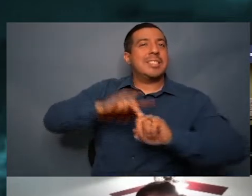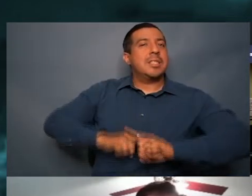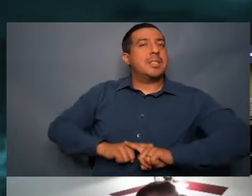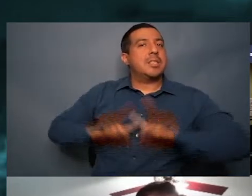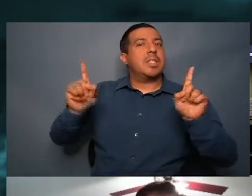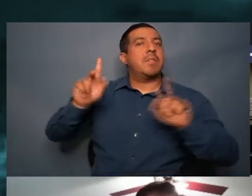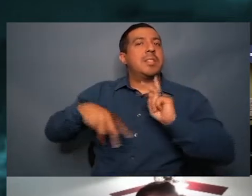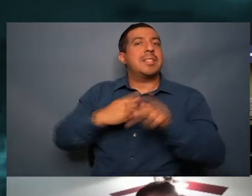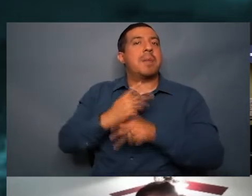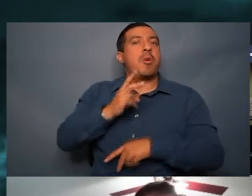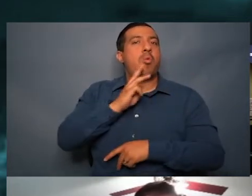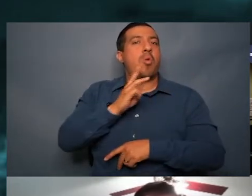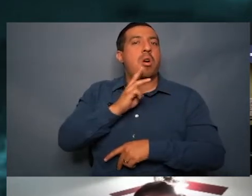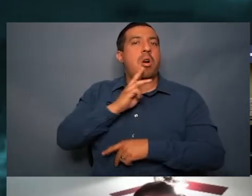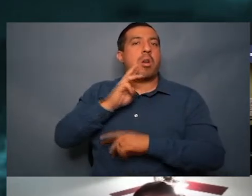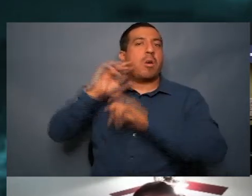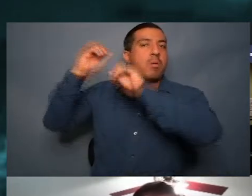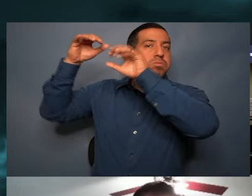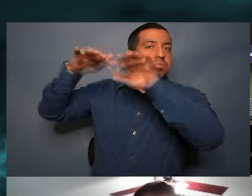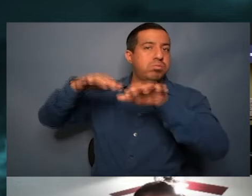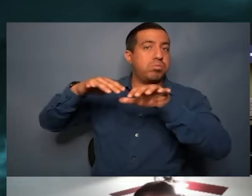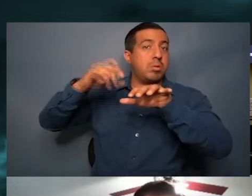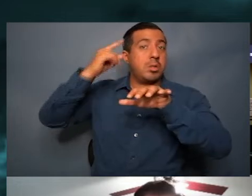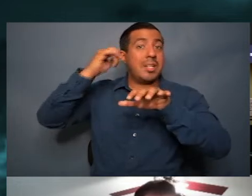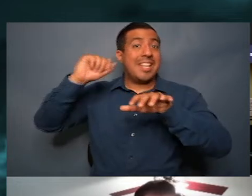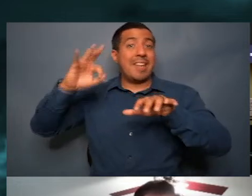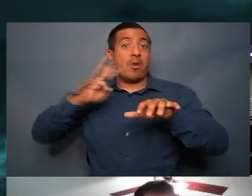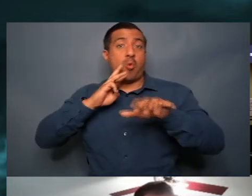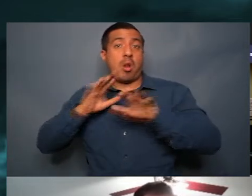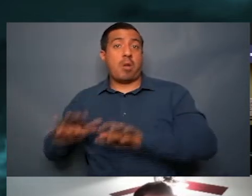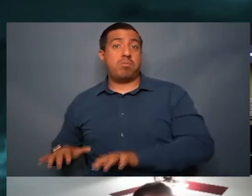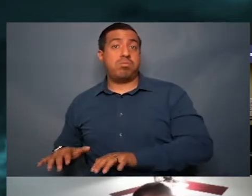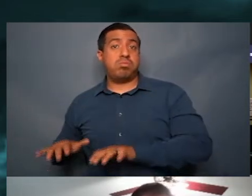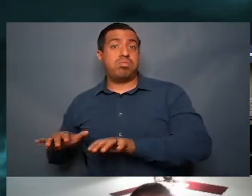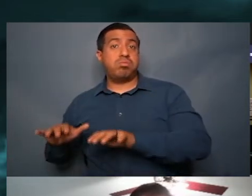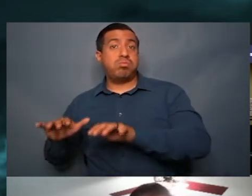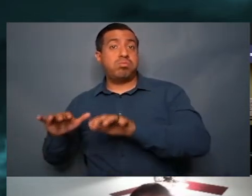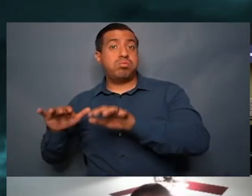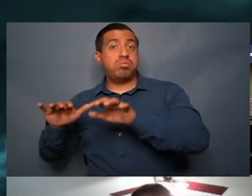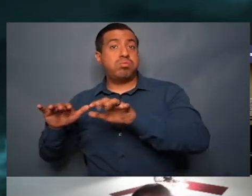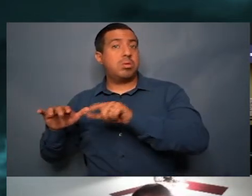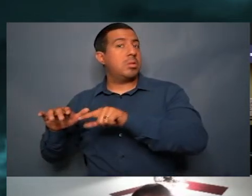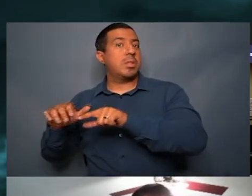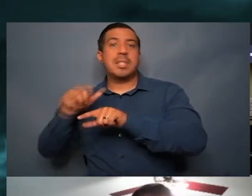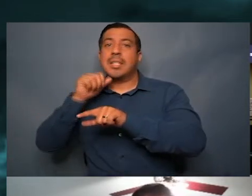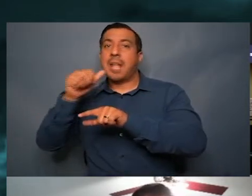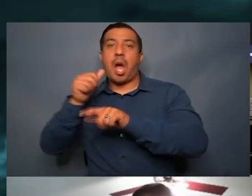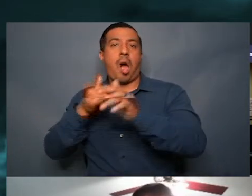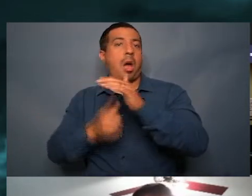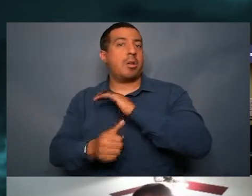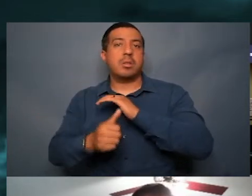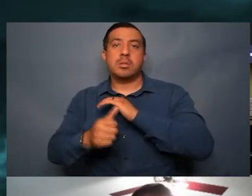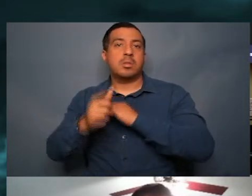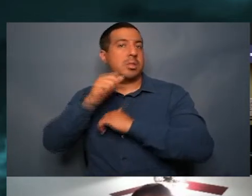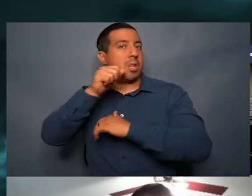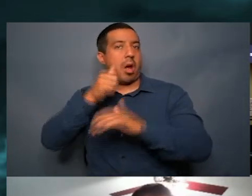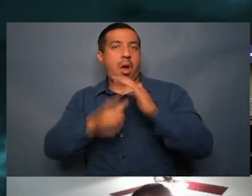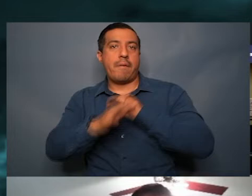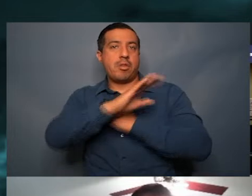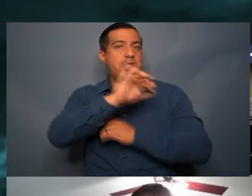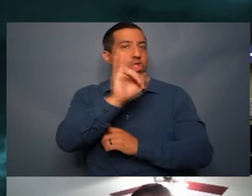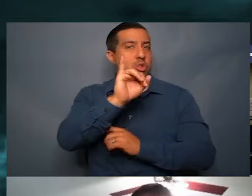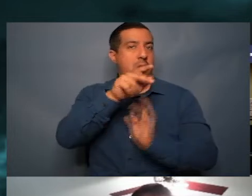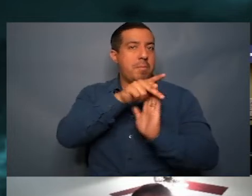different water. Rising water or floodwaters is not covered under the homeowners insurance policies. And so you have to have that separate